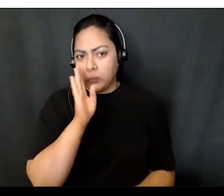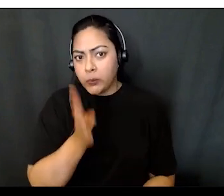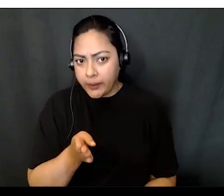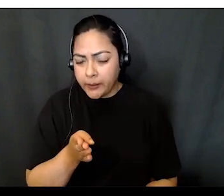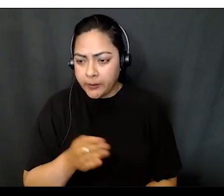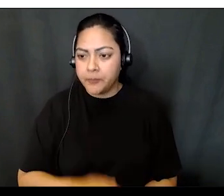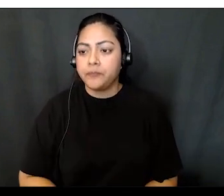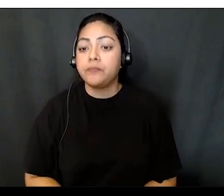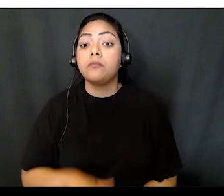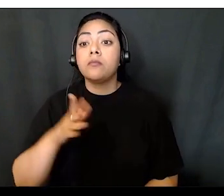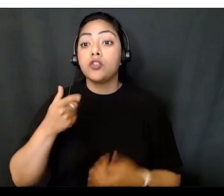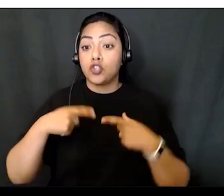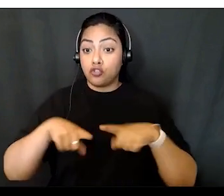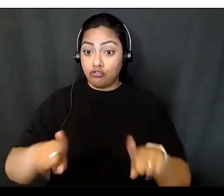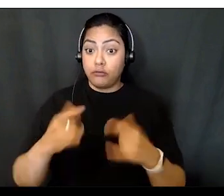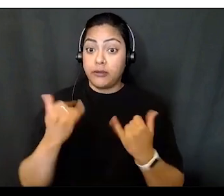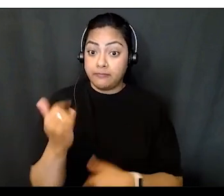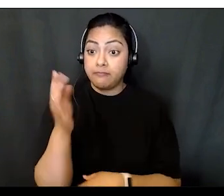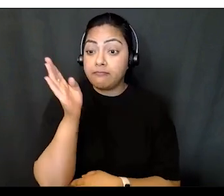the session.